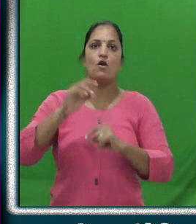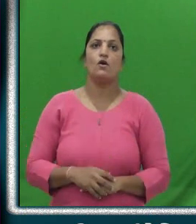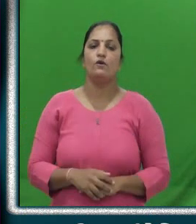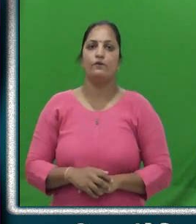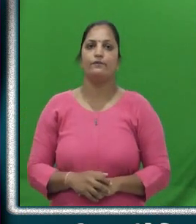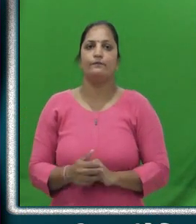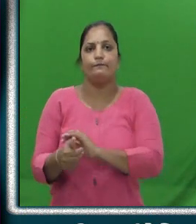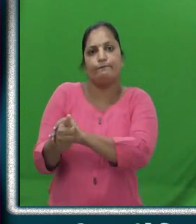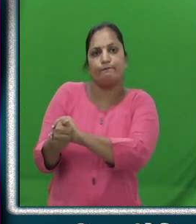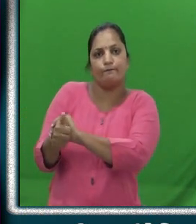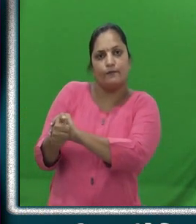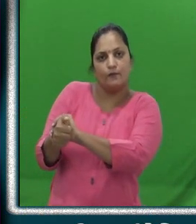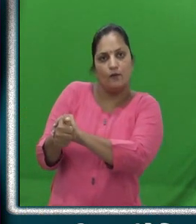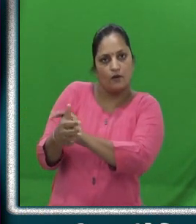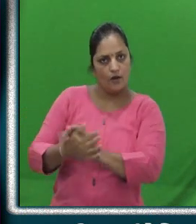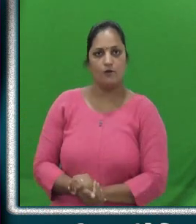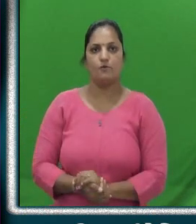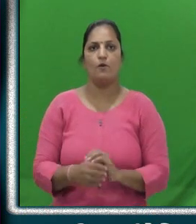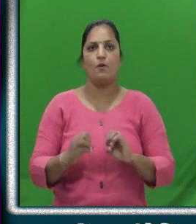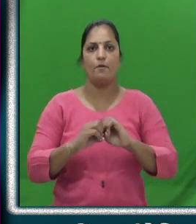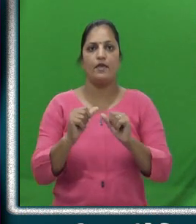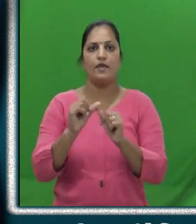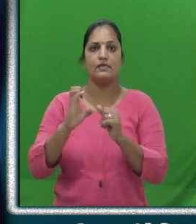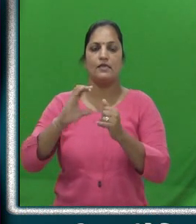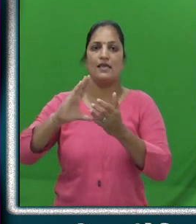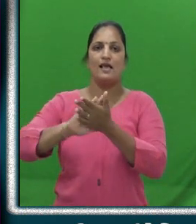Beach, a seesaw, darya kinaru.